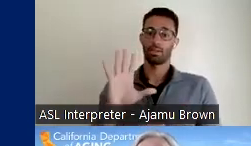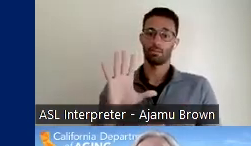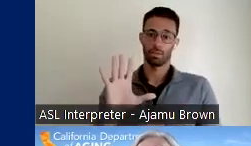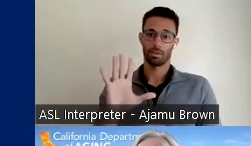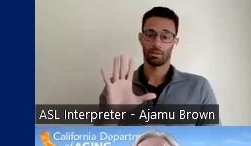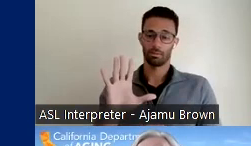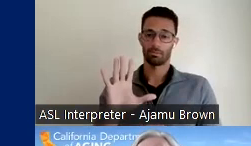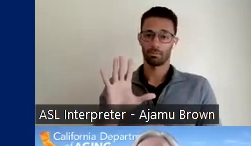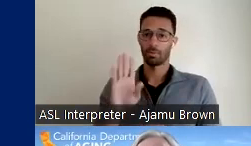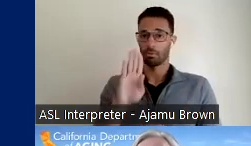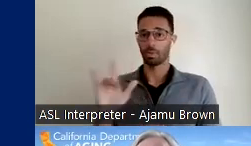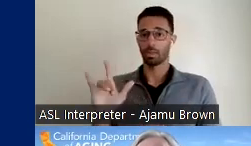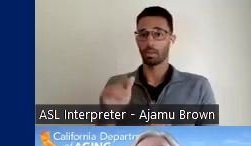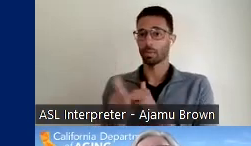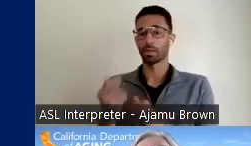bill passed for